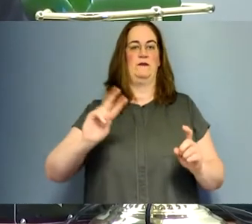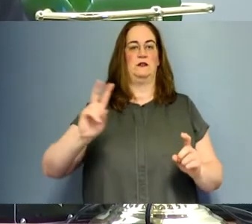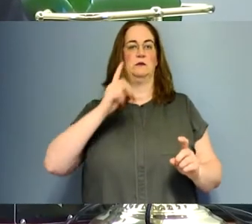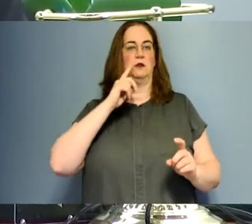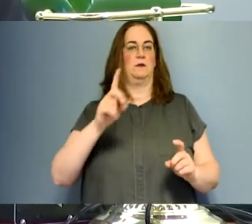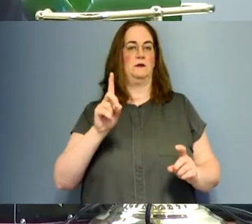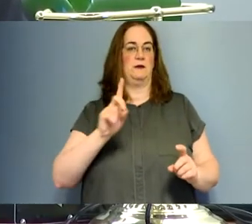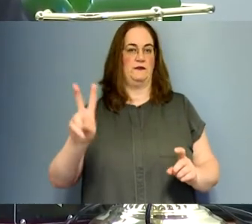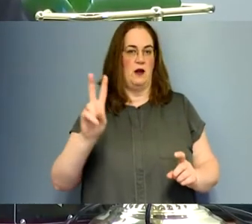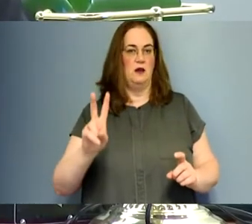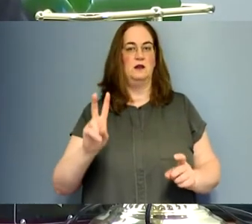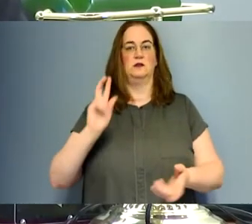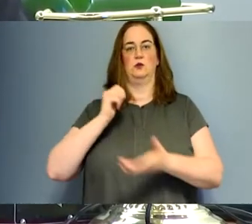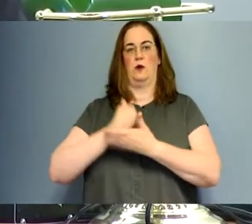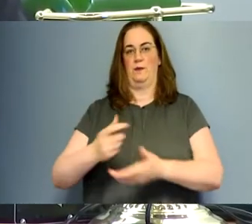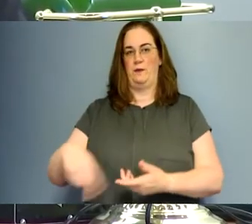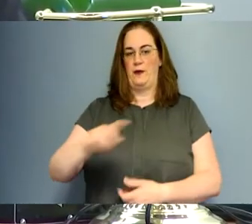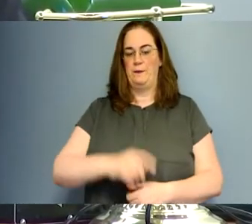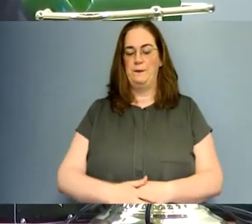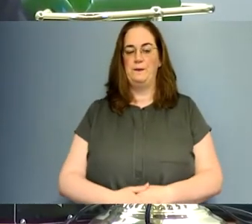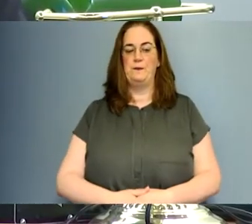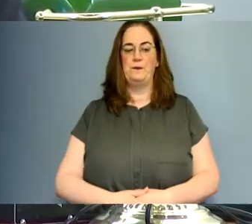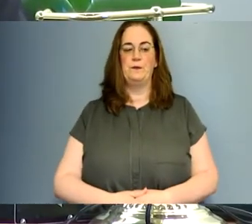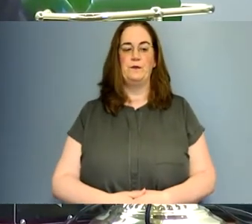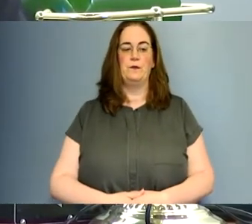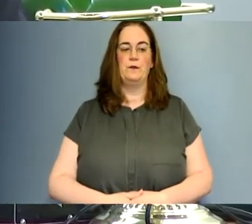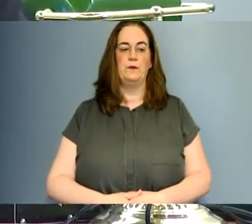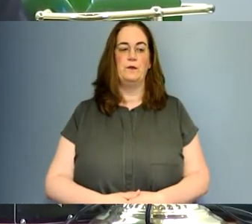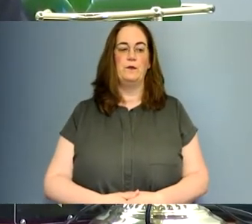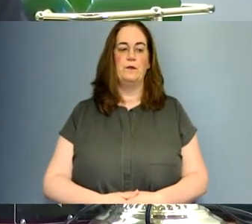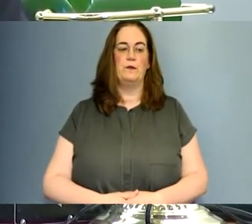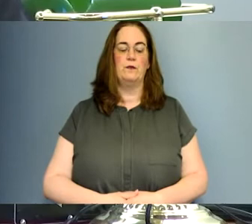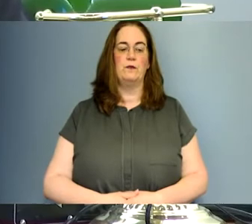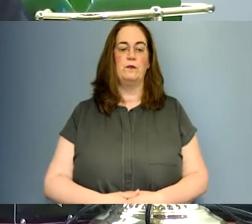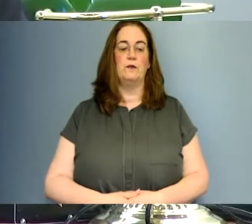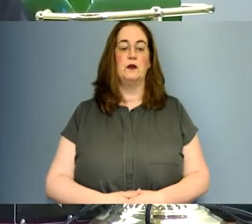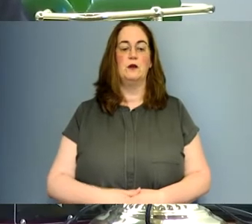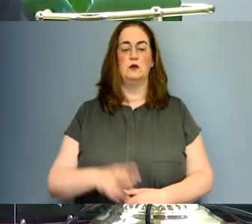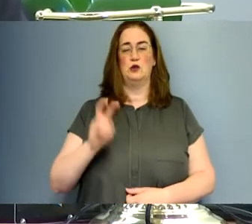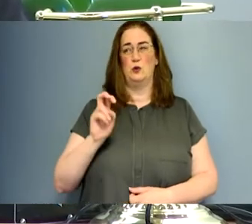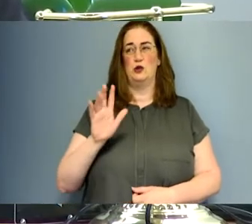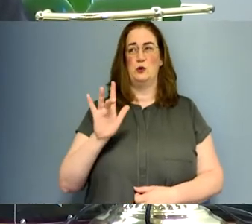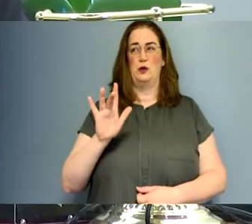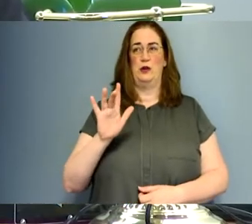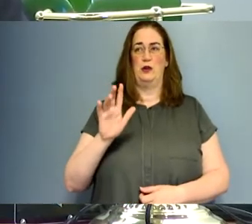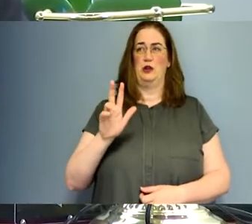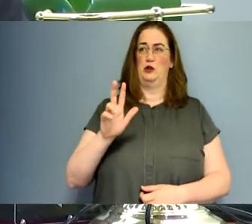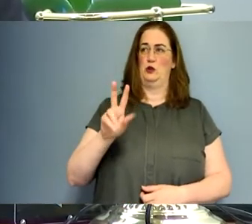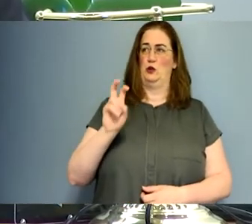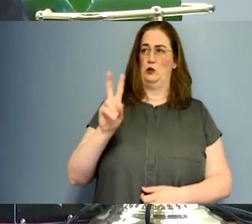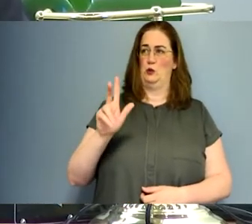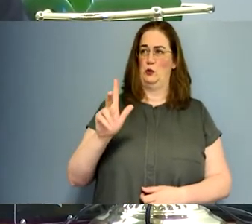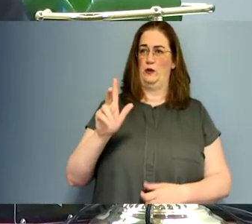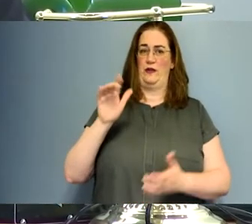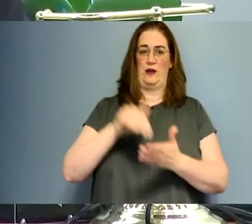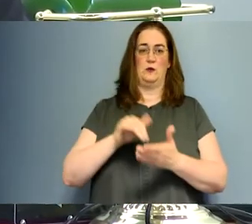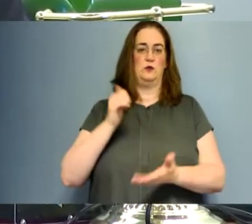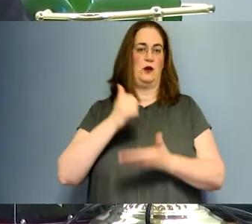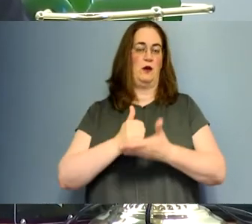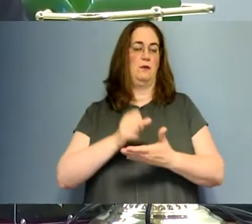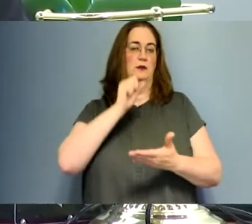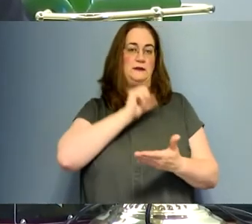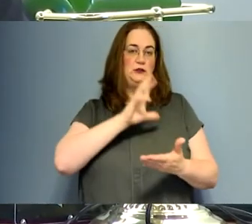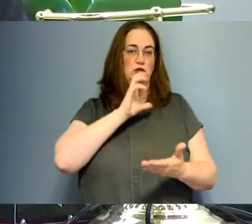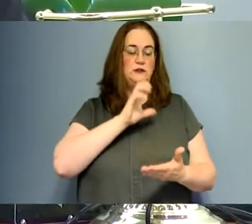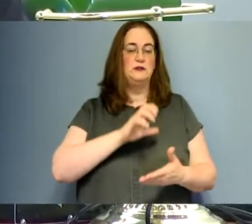violence and helping them. About $223,000 is going to help our senior citizens,